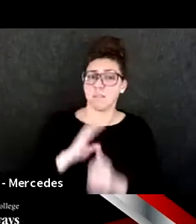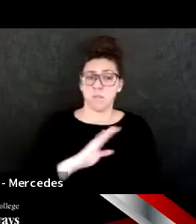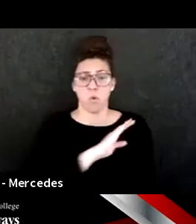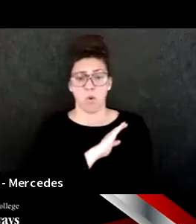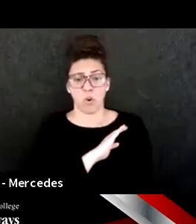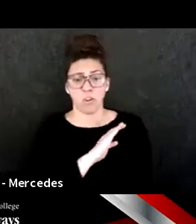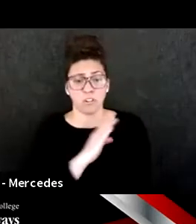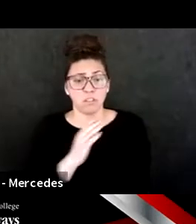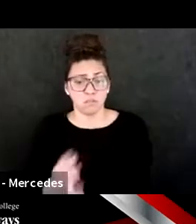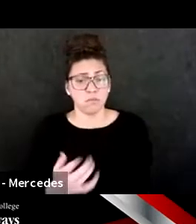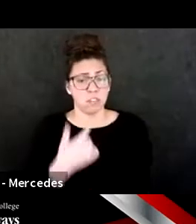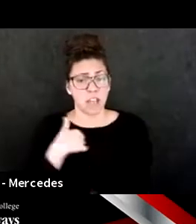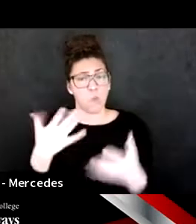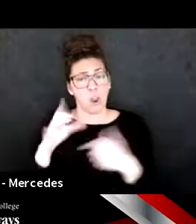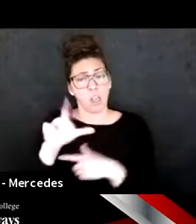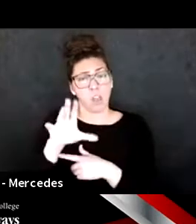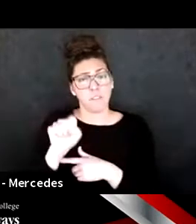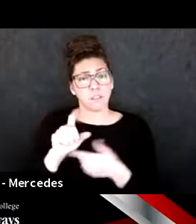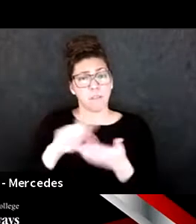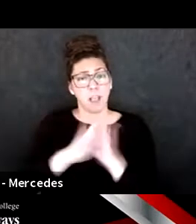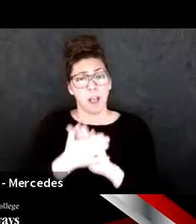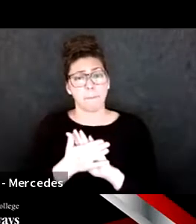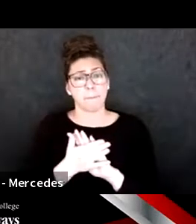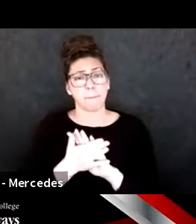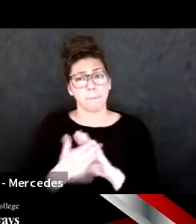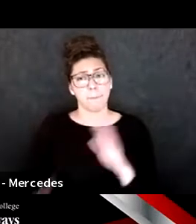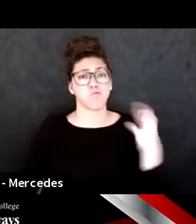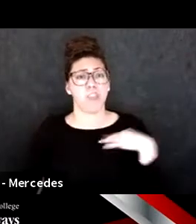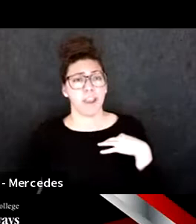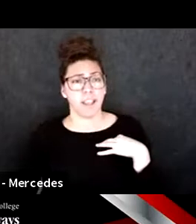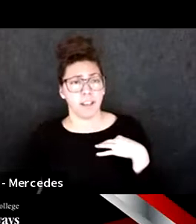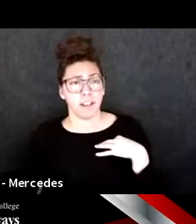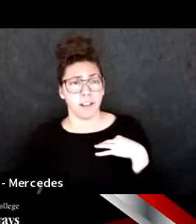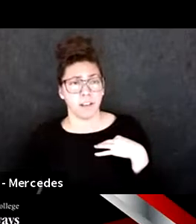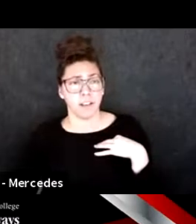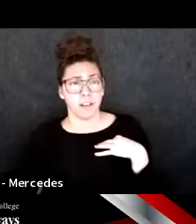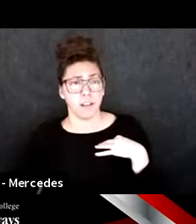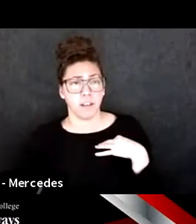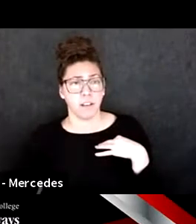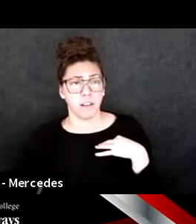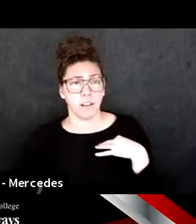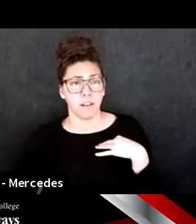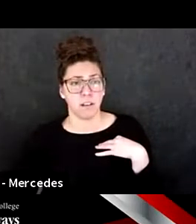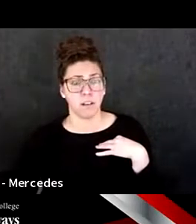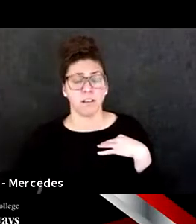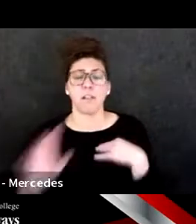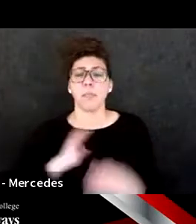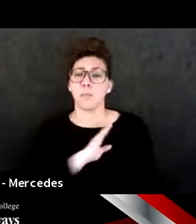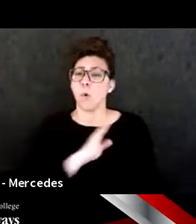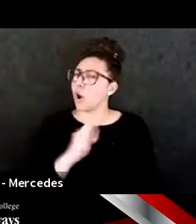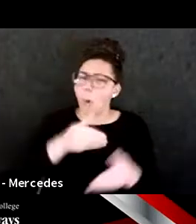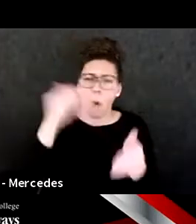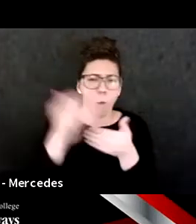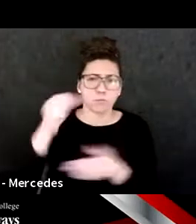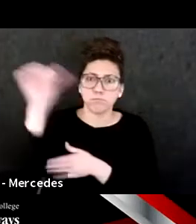become accredited, the board almost sunk our chances. What happened was the board had